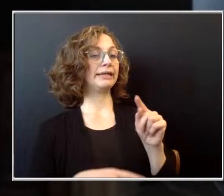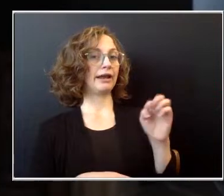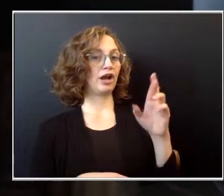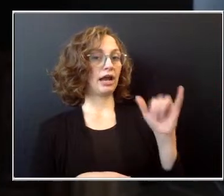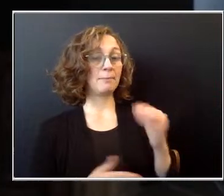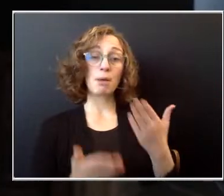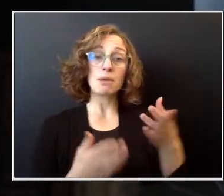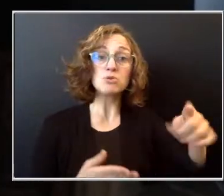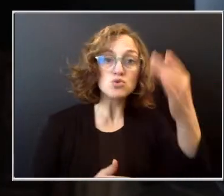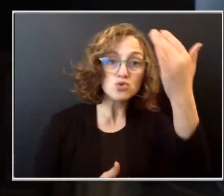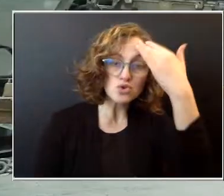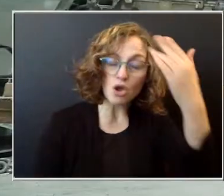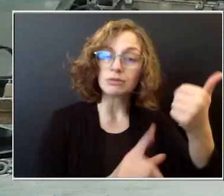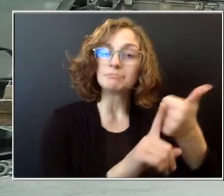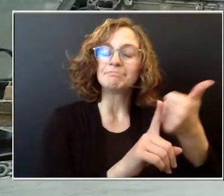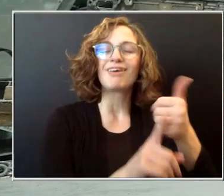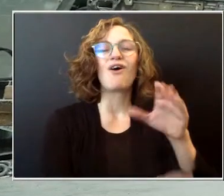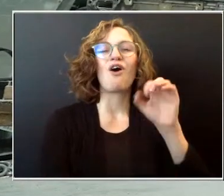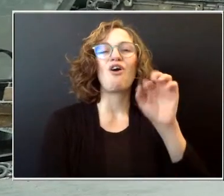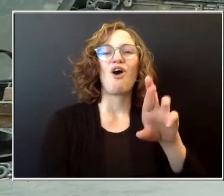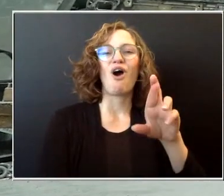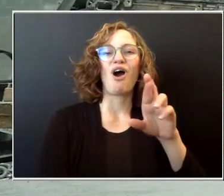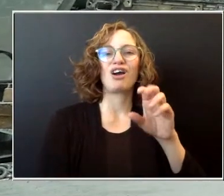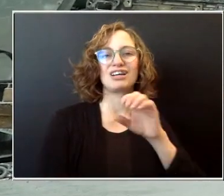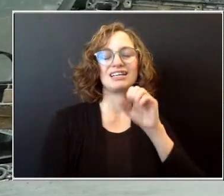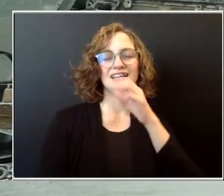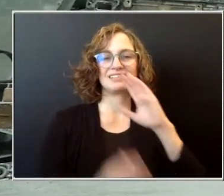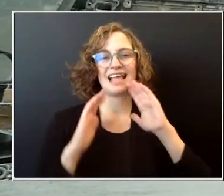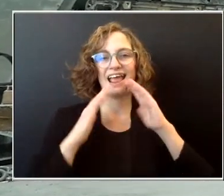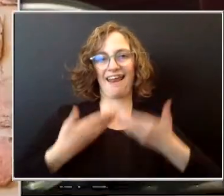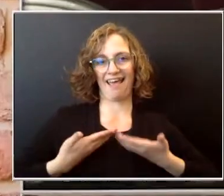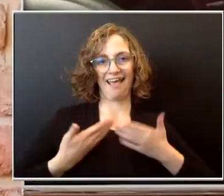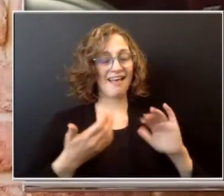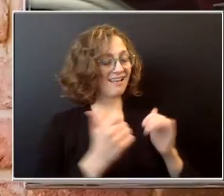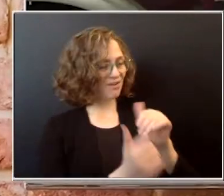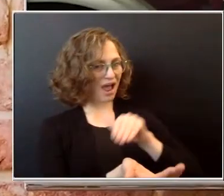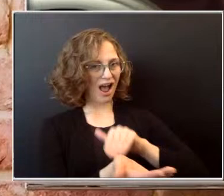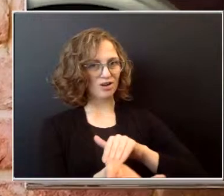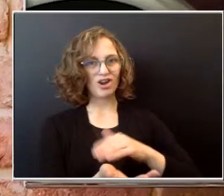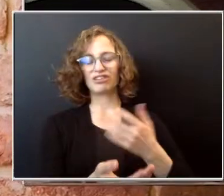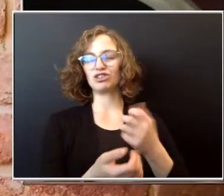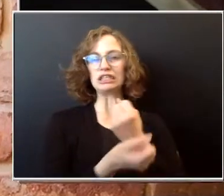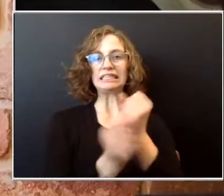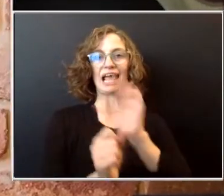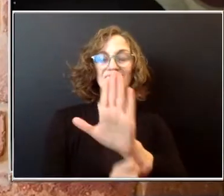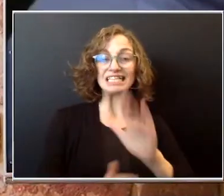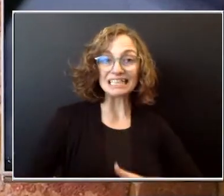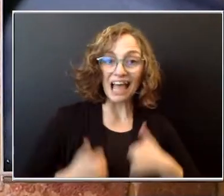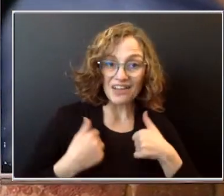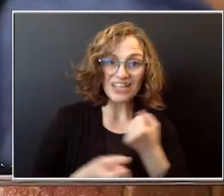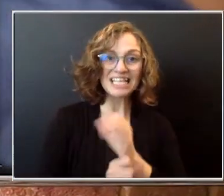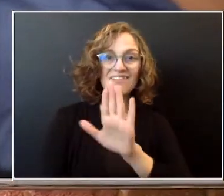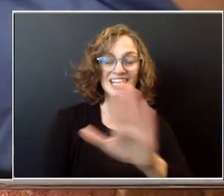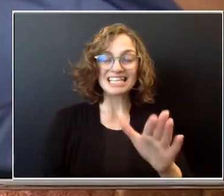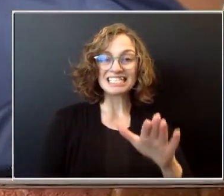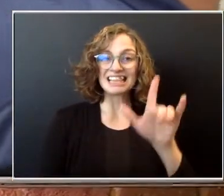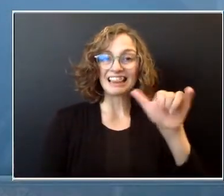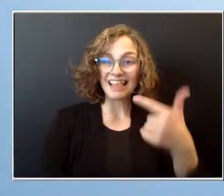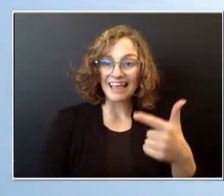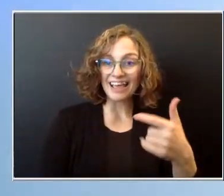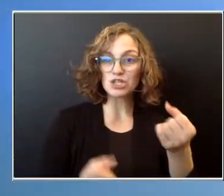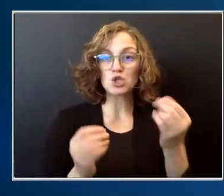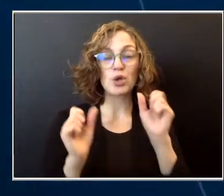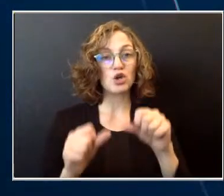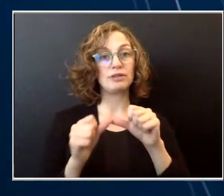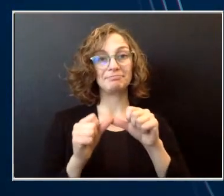How doctors saved his life and his legs so he could continue his mission of giving. That's Thursday at 8 a.m.